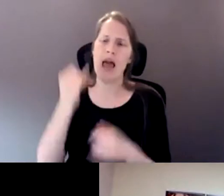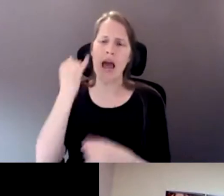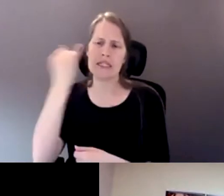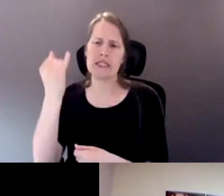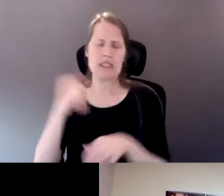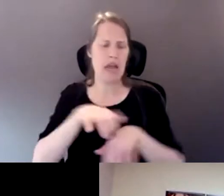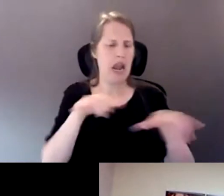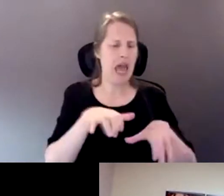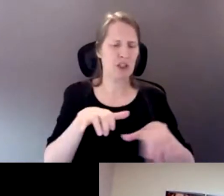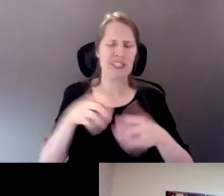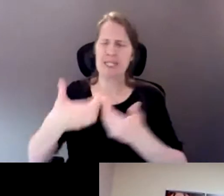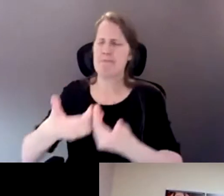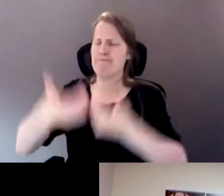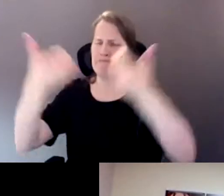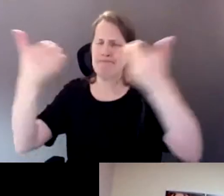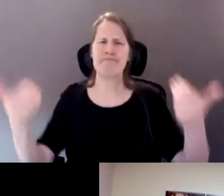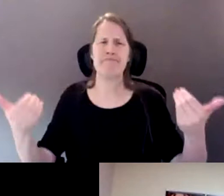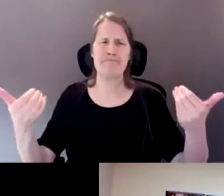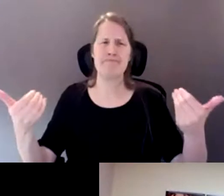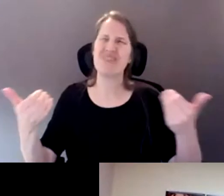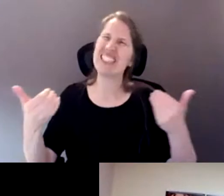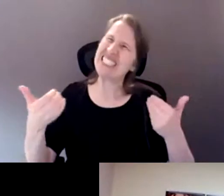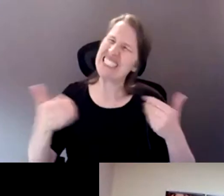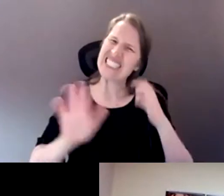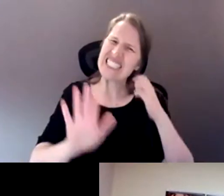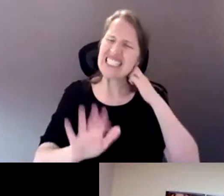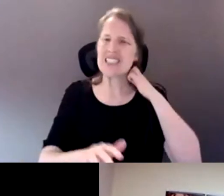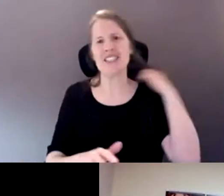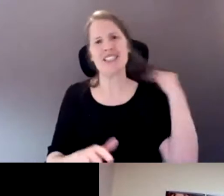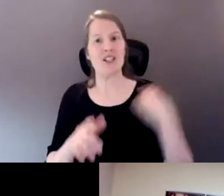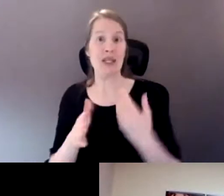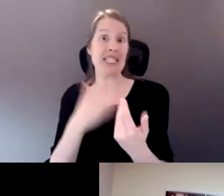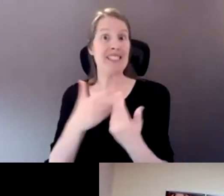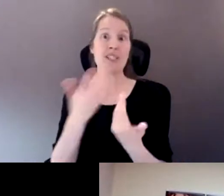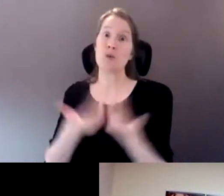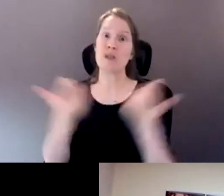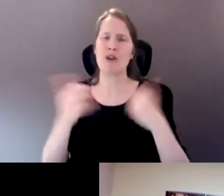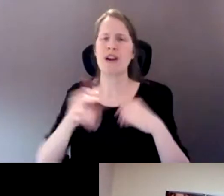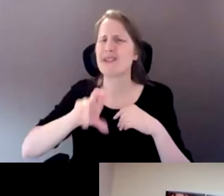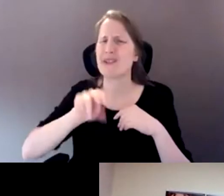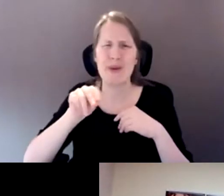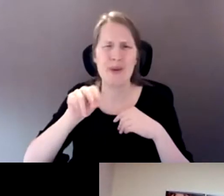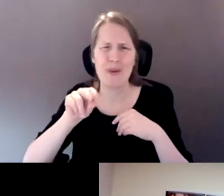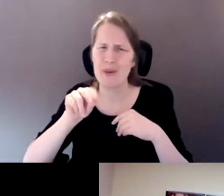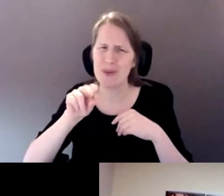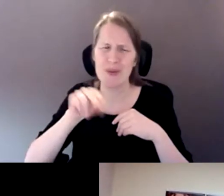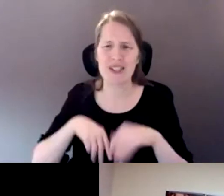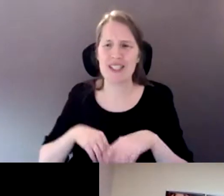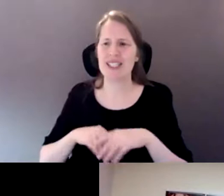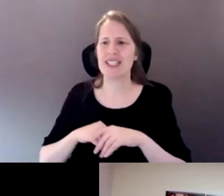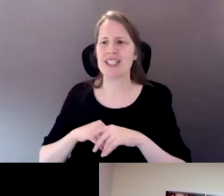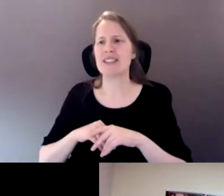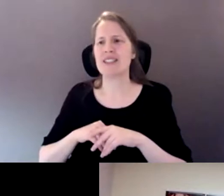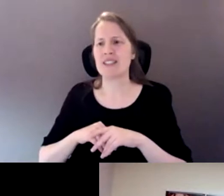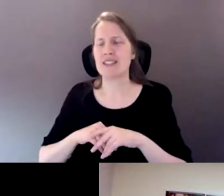And I actually think that's a prejudice of our time, that it thinks it's easy to separate those. You know, in order to